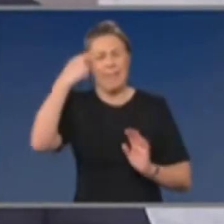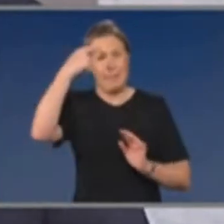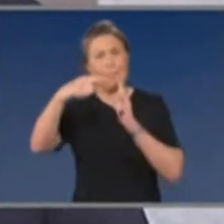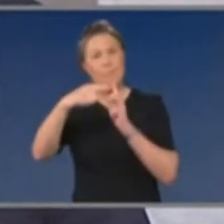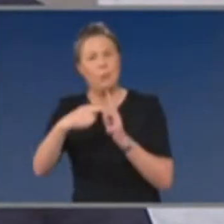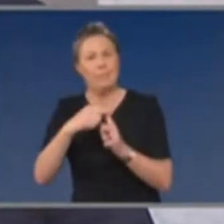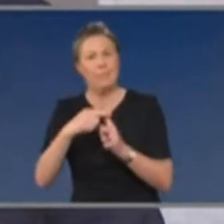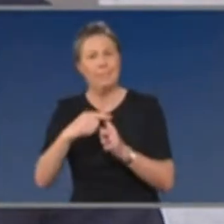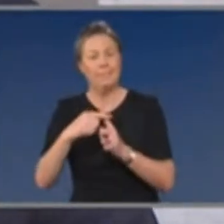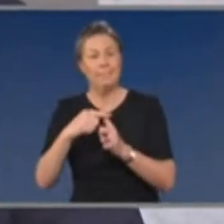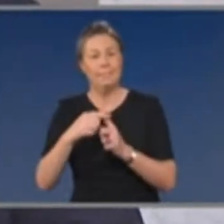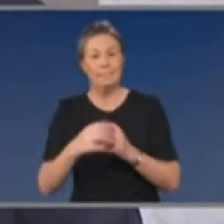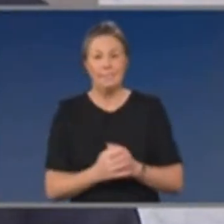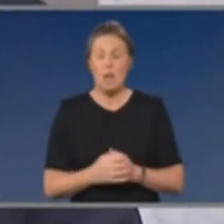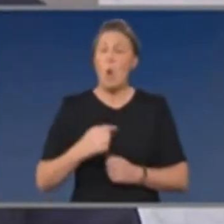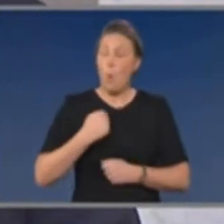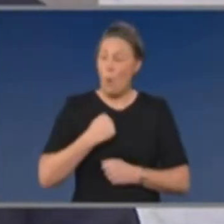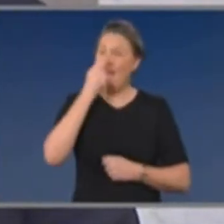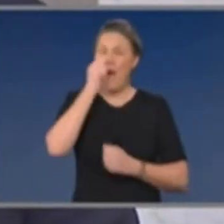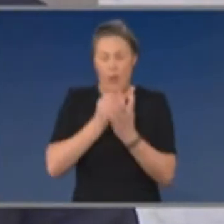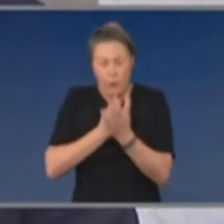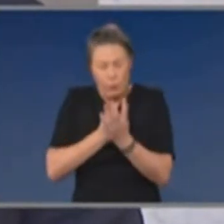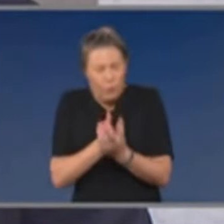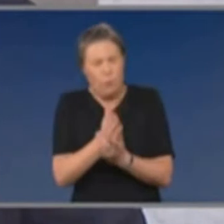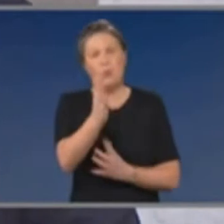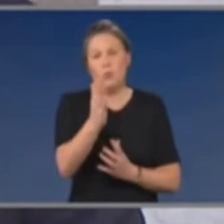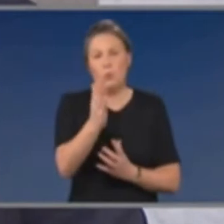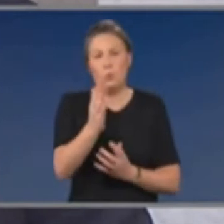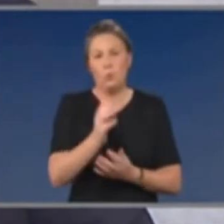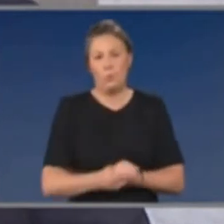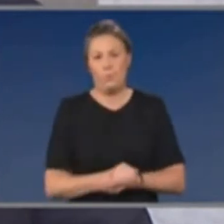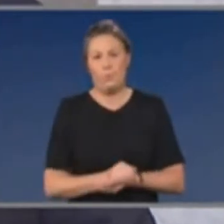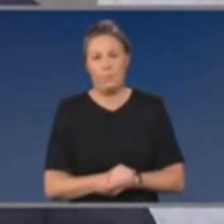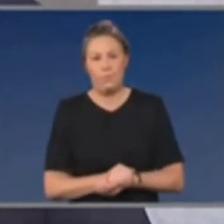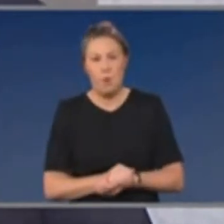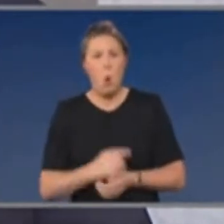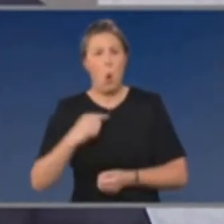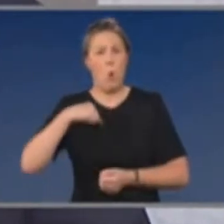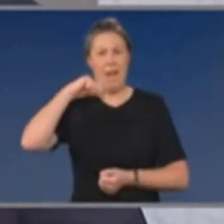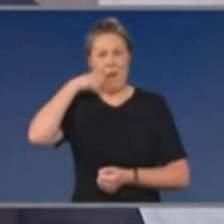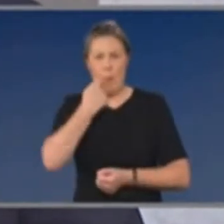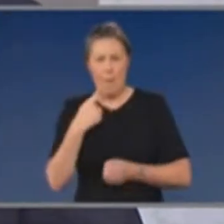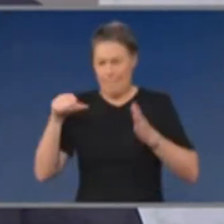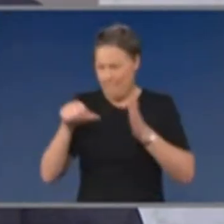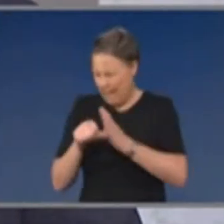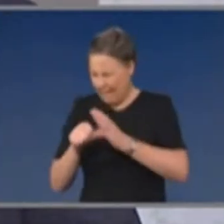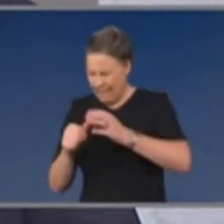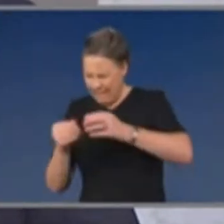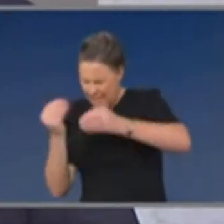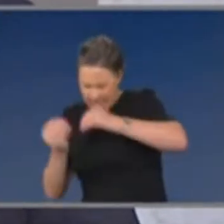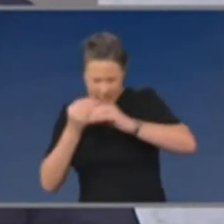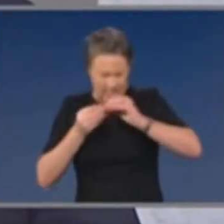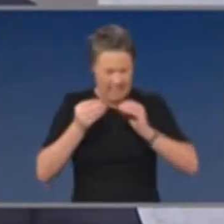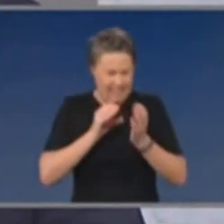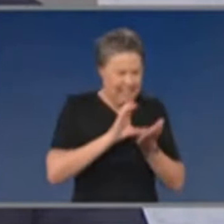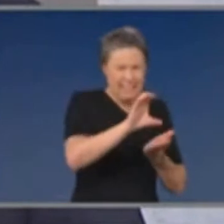that we have done it before and we can do it again. We will continue to apply every resource we have available to